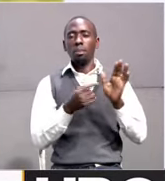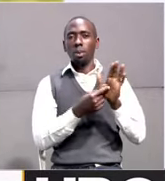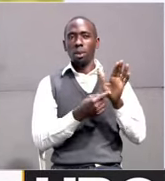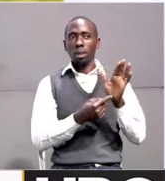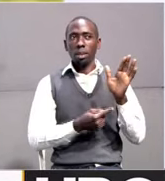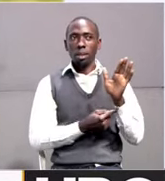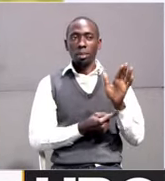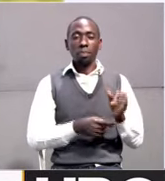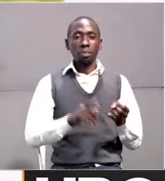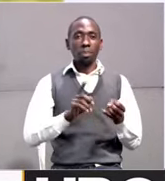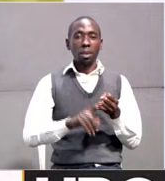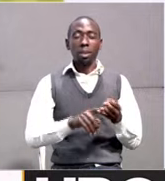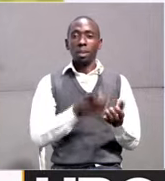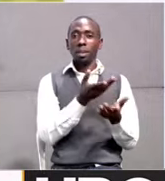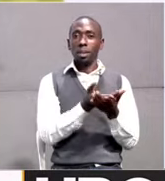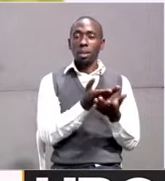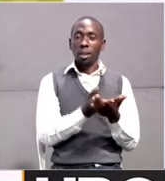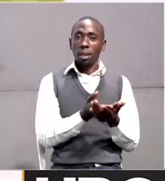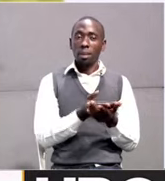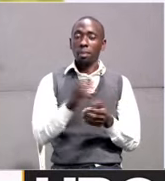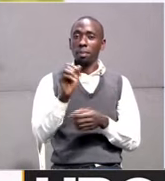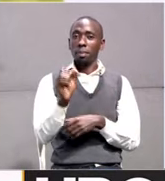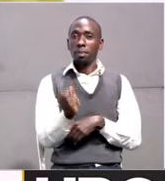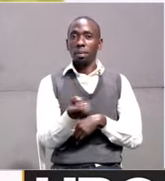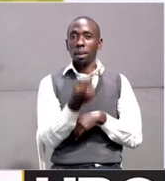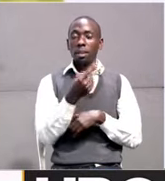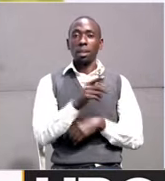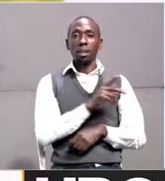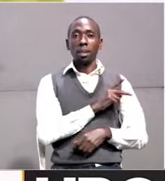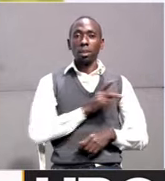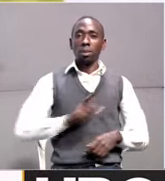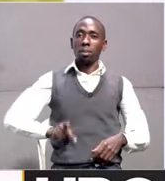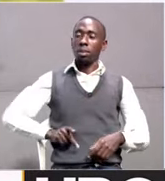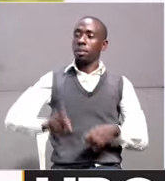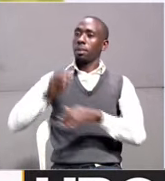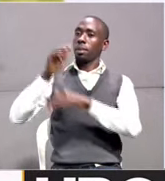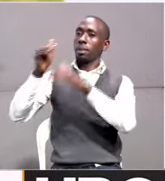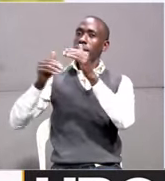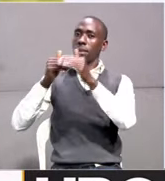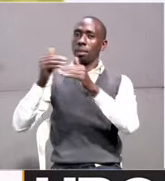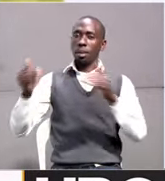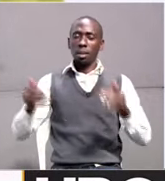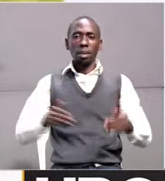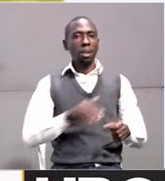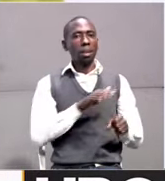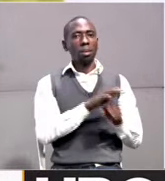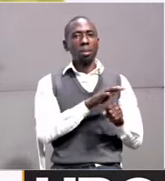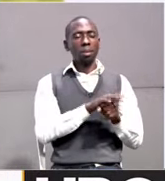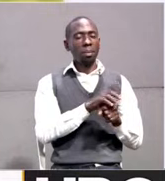Seek ye first the kingdom of heaven, and the rest will be added unto you.